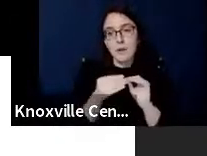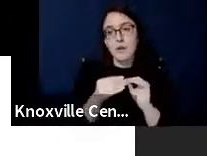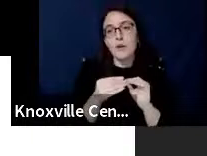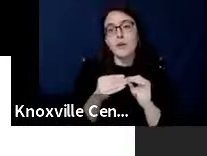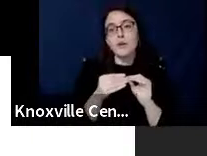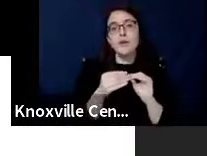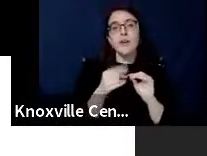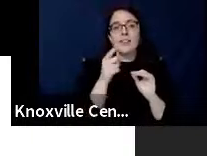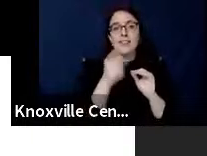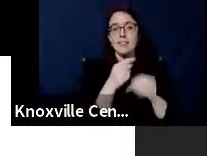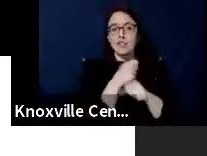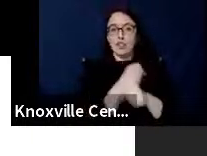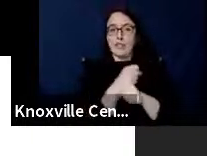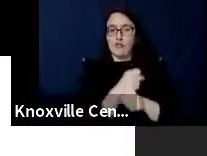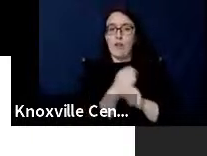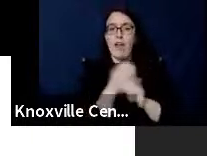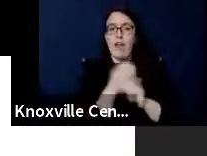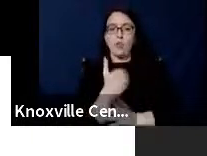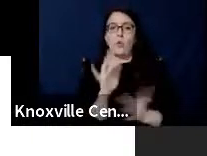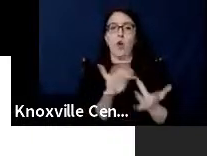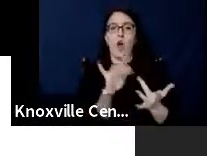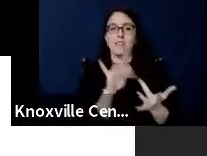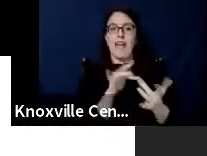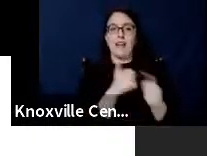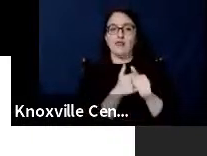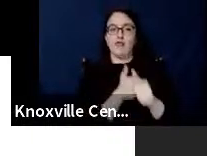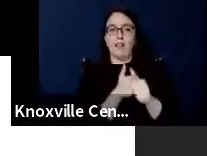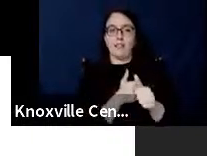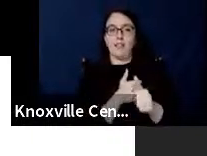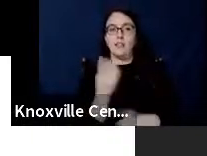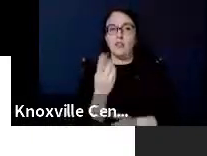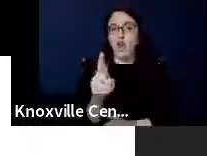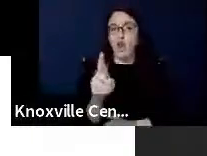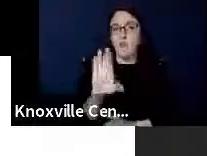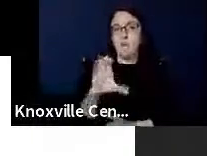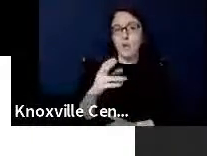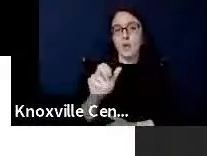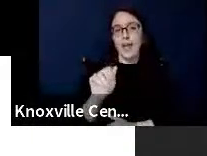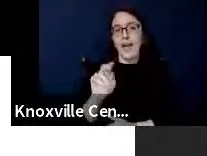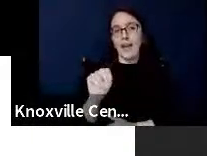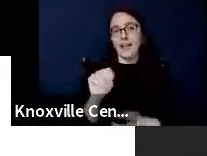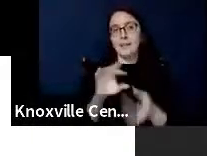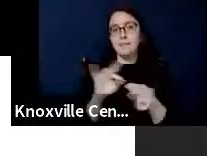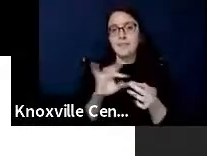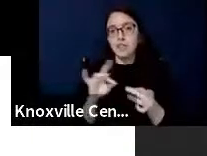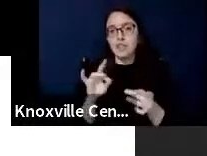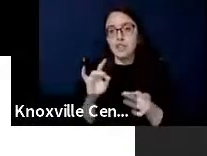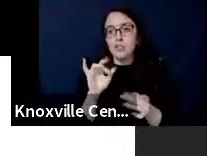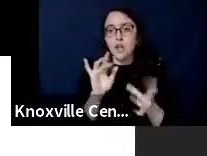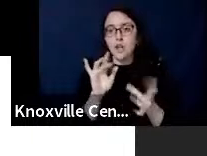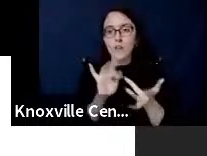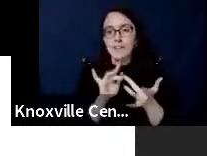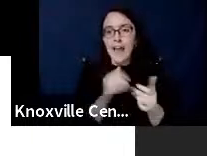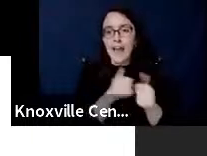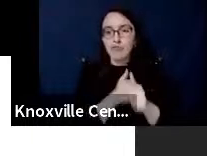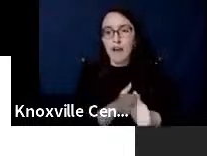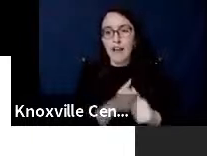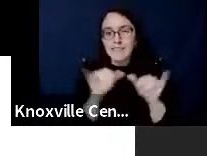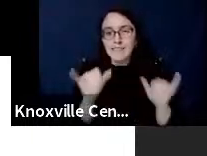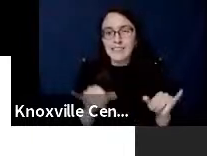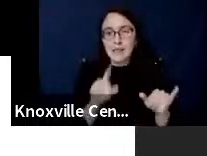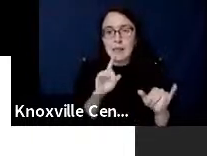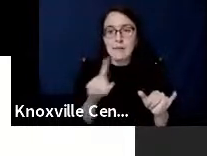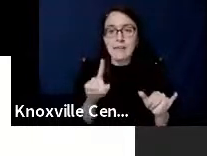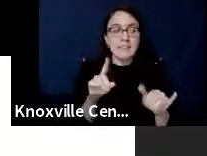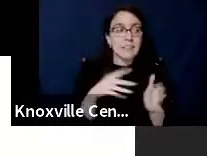this is generated through contact tracing, and as Dr. Buchanan stated, the contact tracing system is strained. Therefore, this data is coming later and